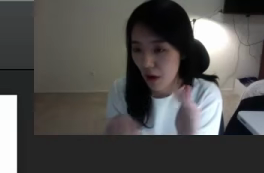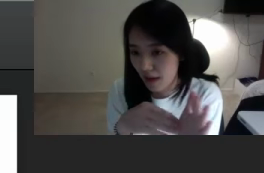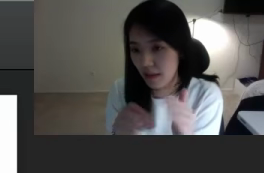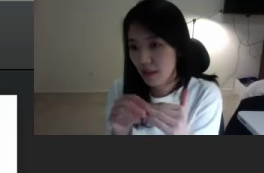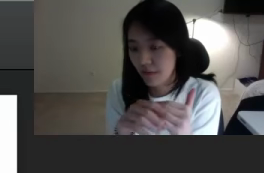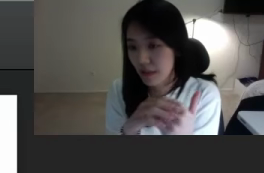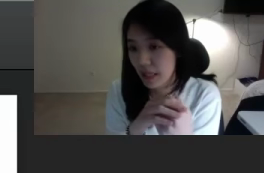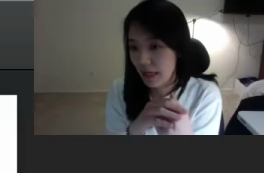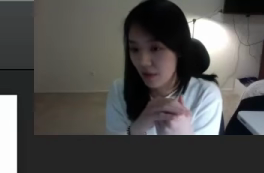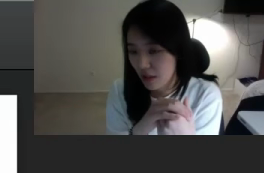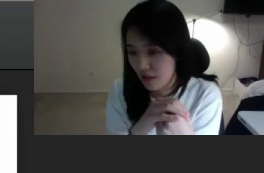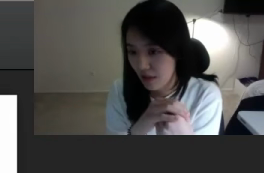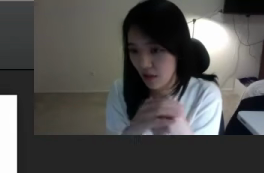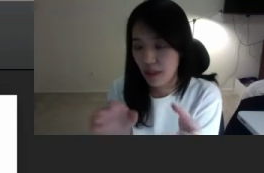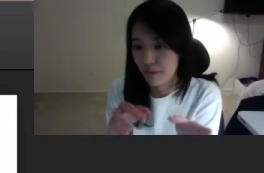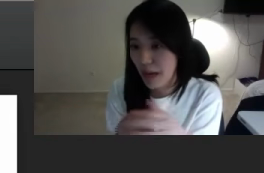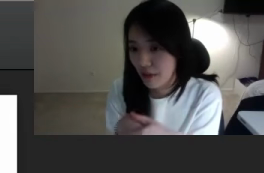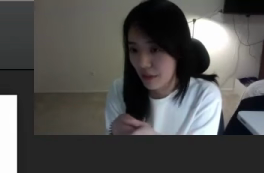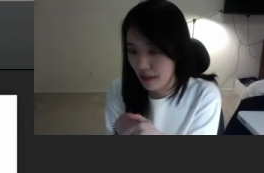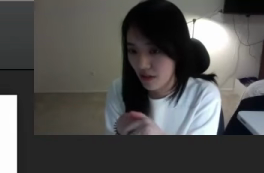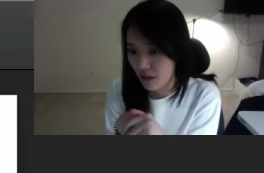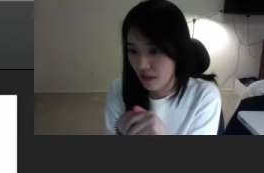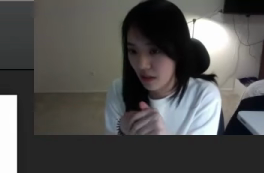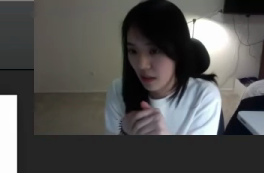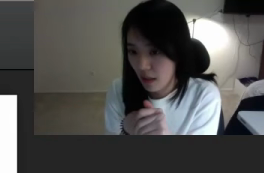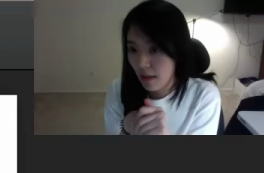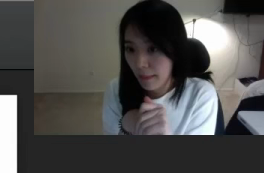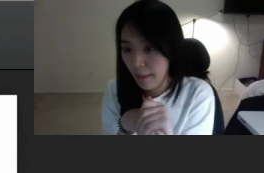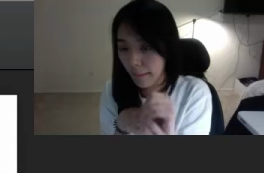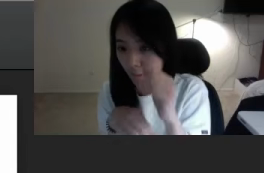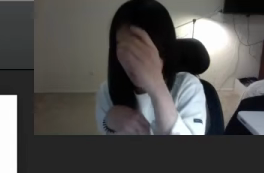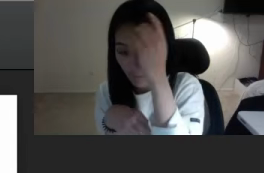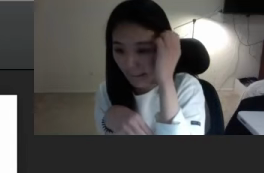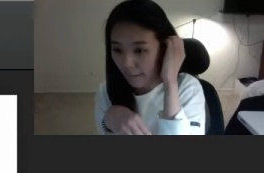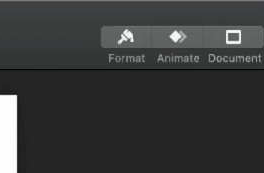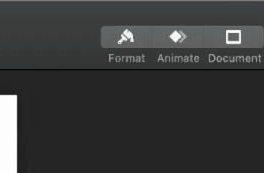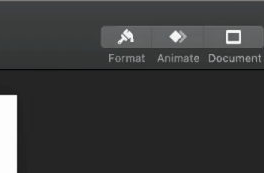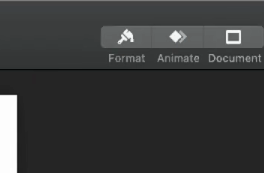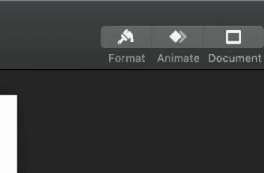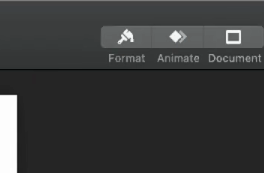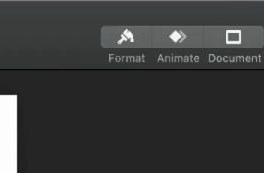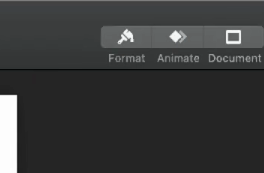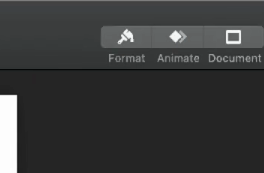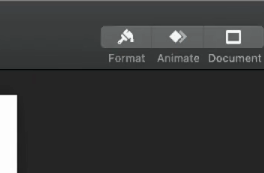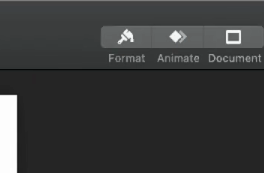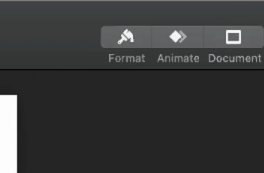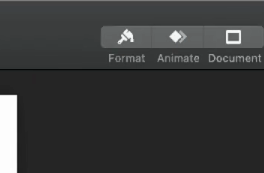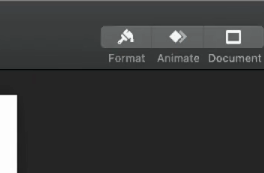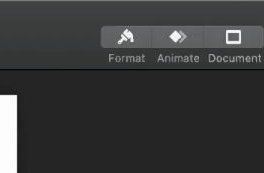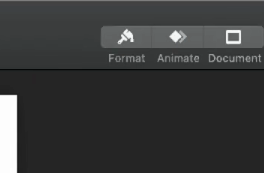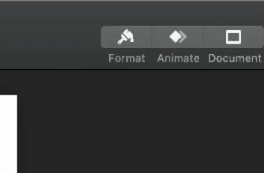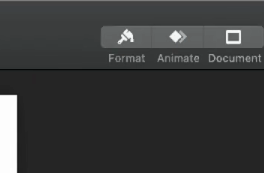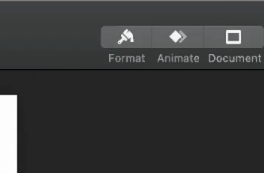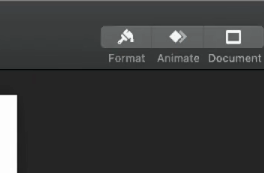pattern across different syntactic structures or different boundary positions. Nice. Do you have did you say what